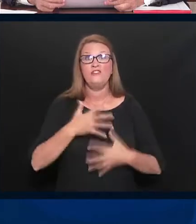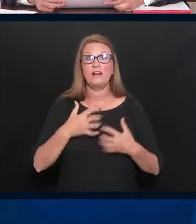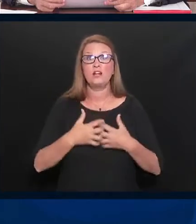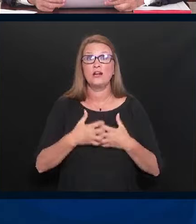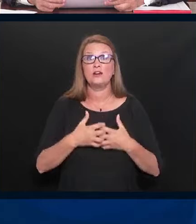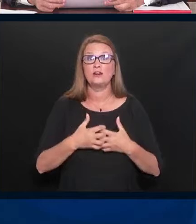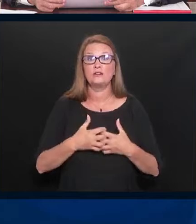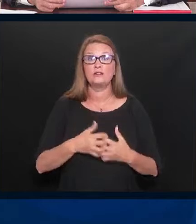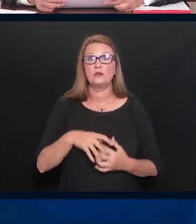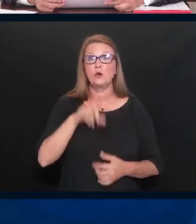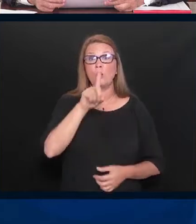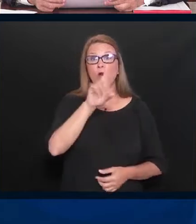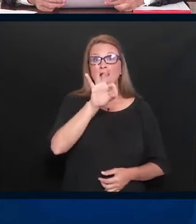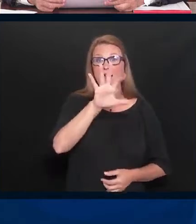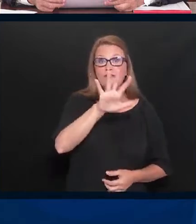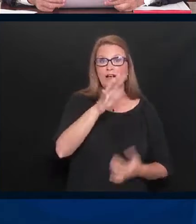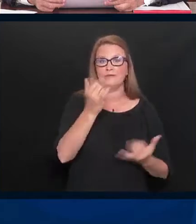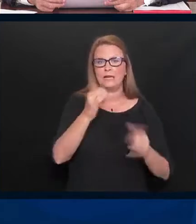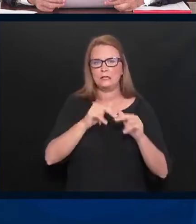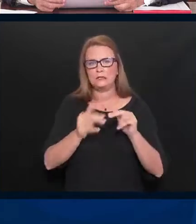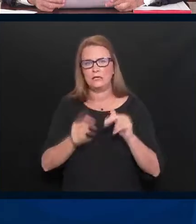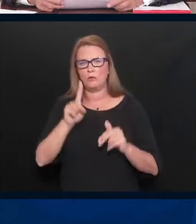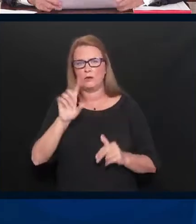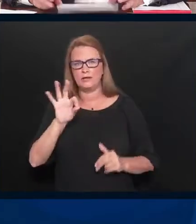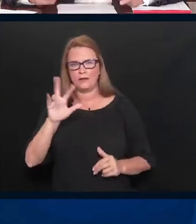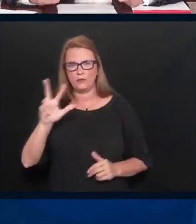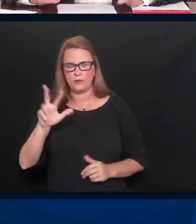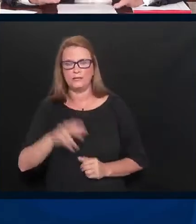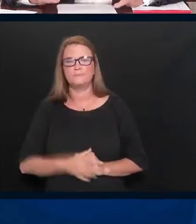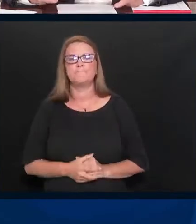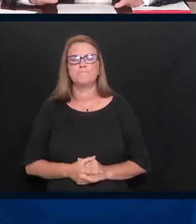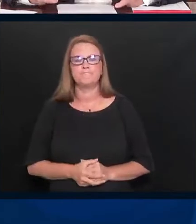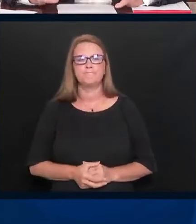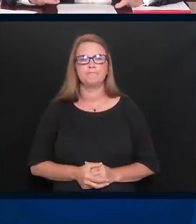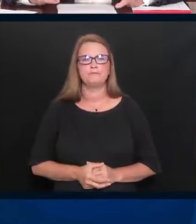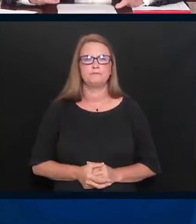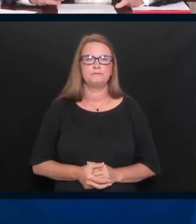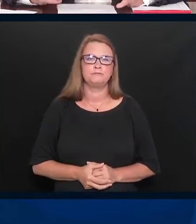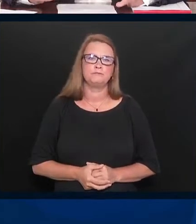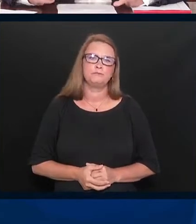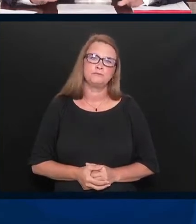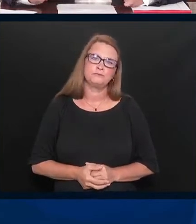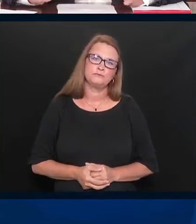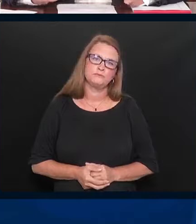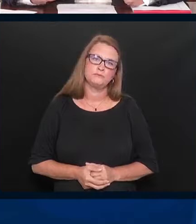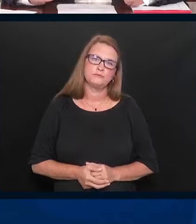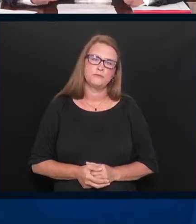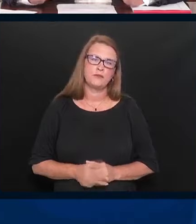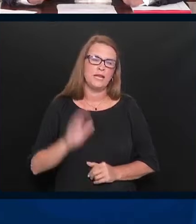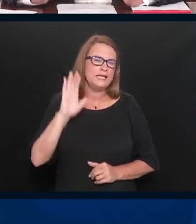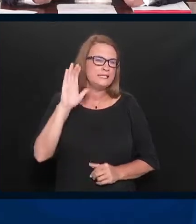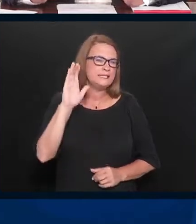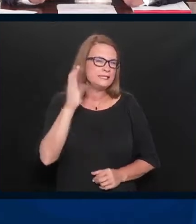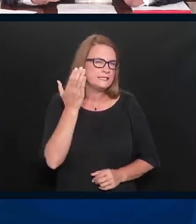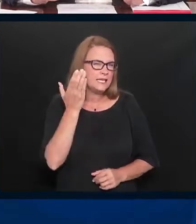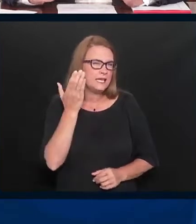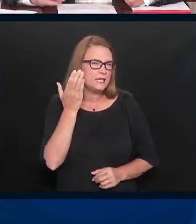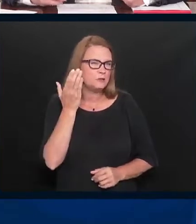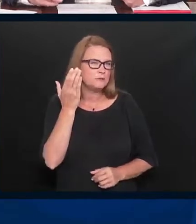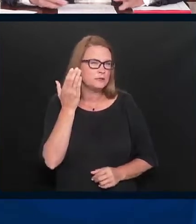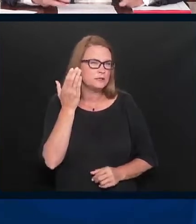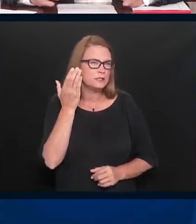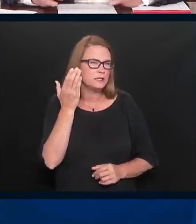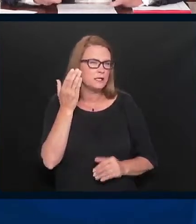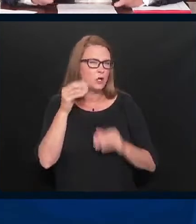from 195 to 193. And all of this tells us just this. It seems like we're just